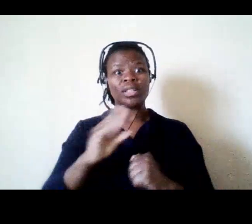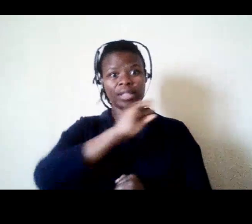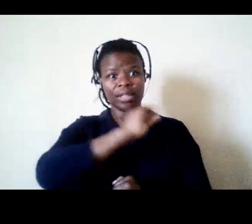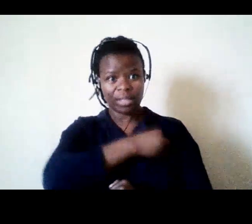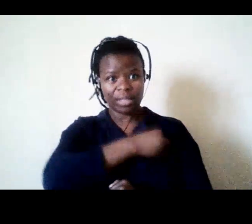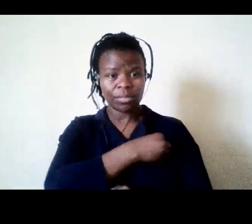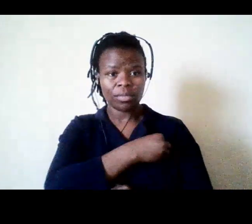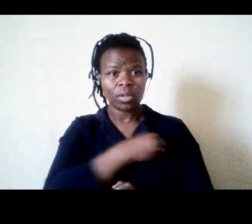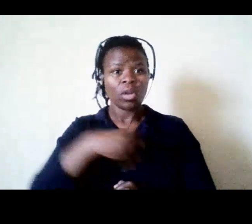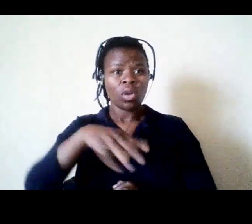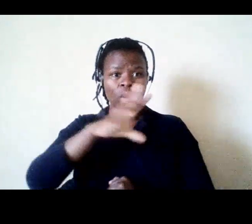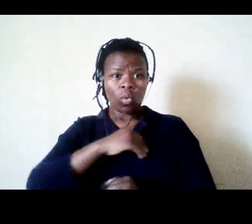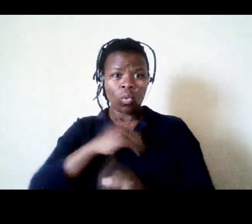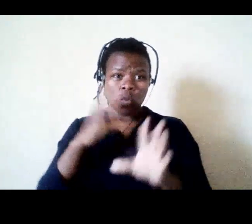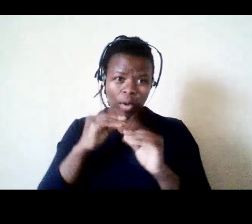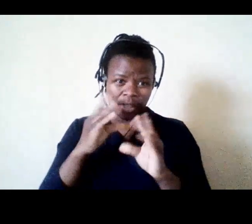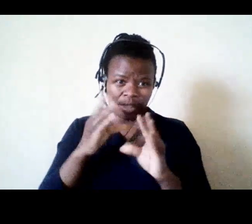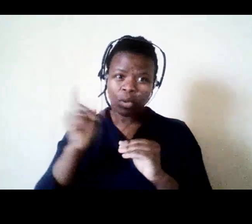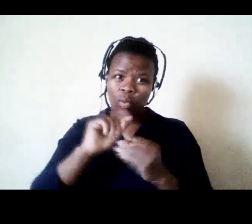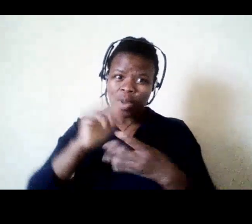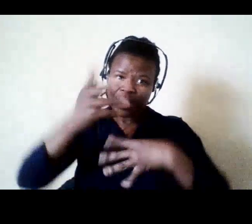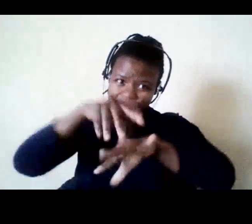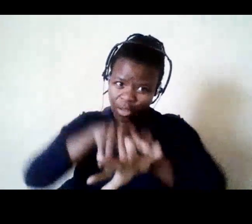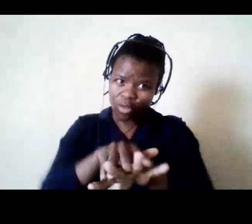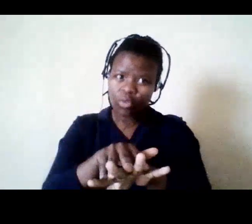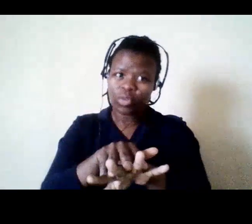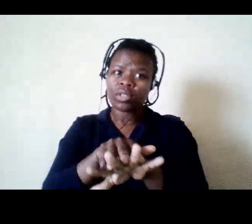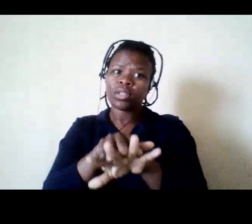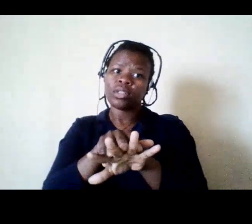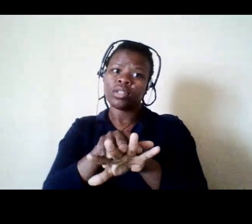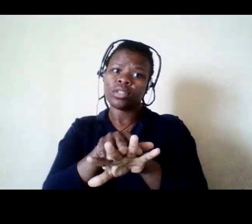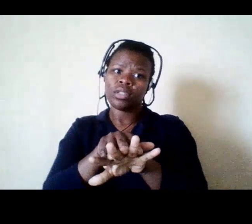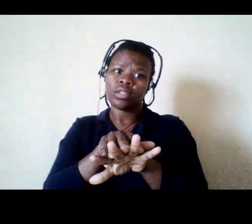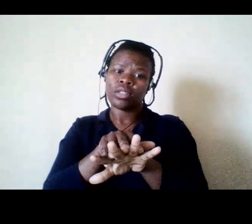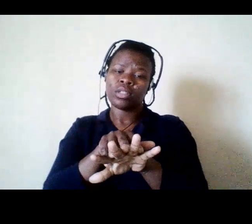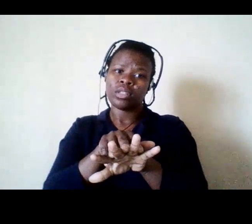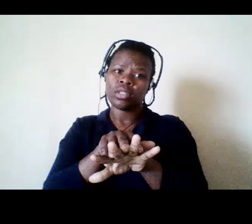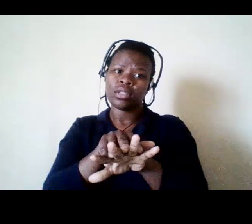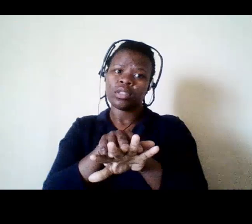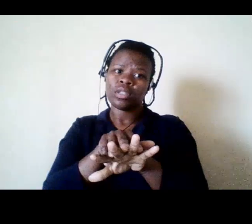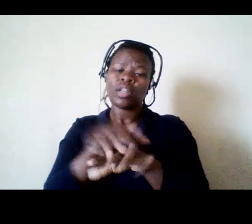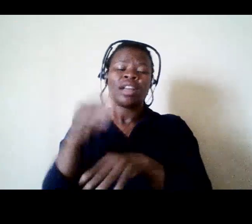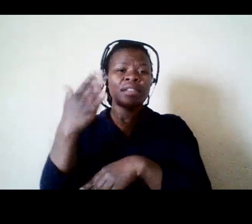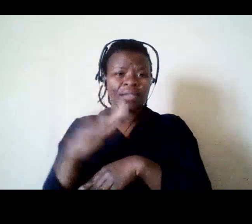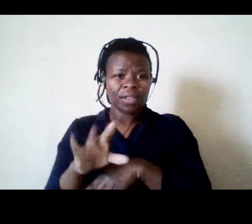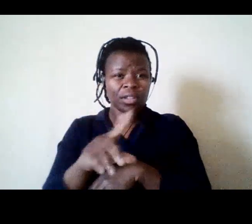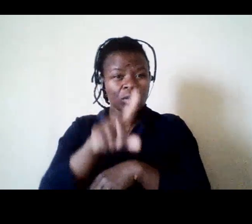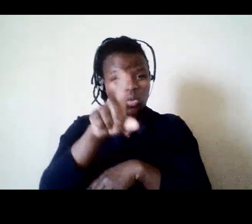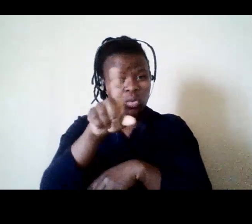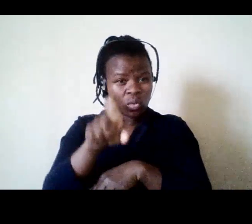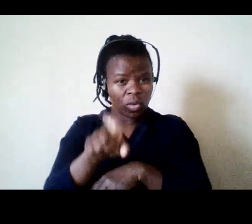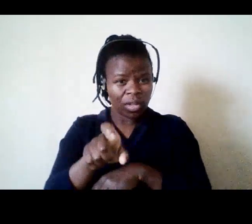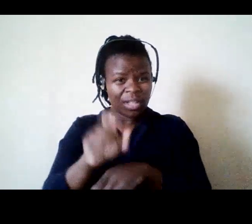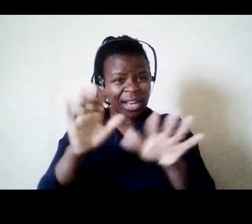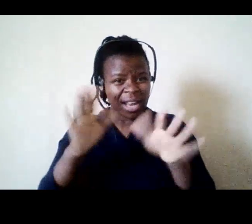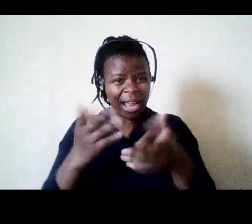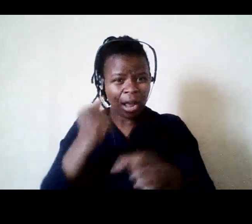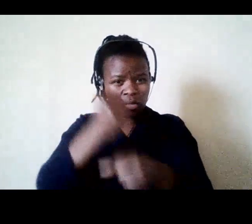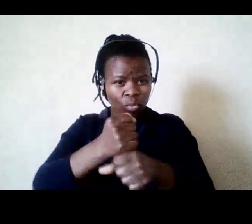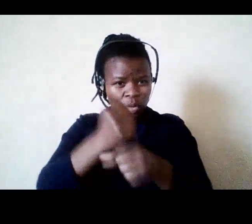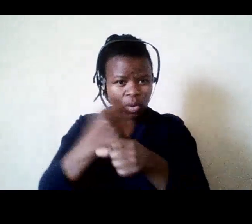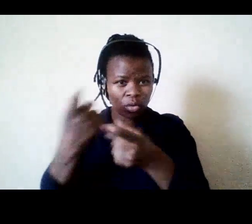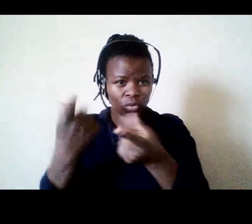inclusion, and then I question how assignments are being done and how activities are being done.